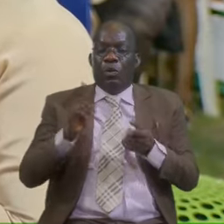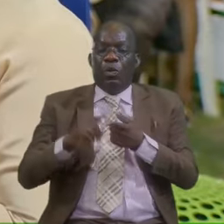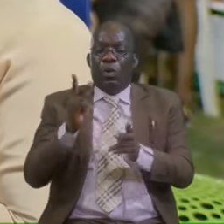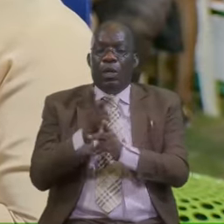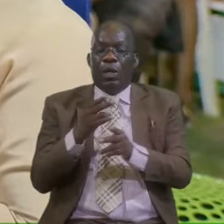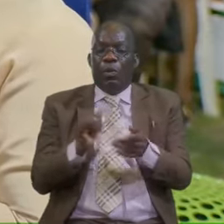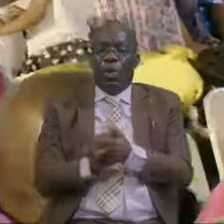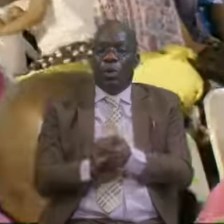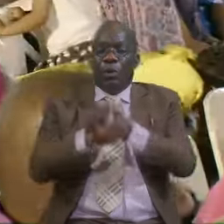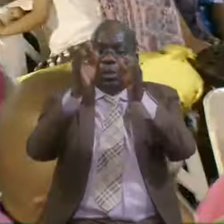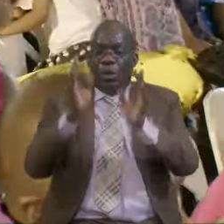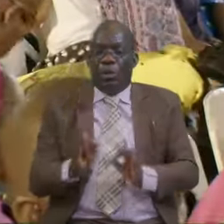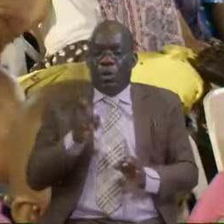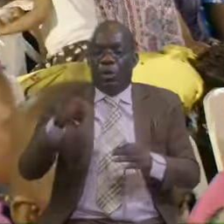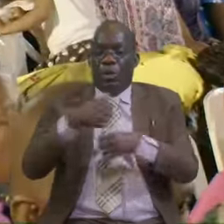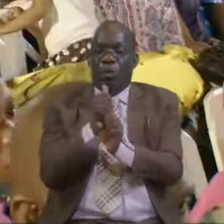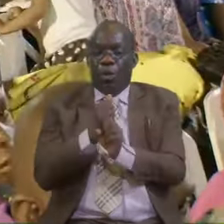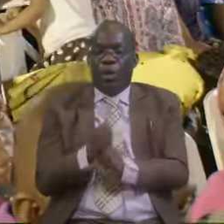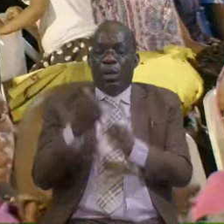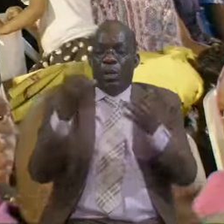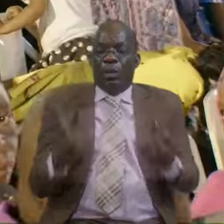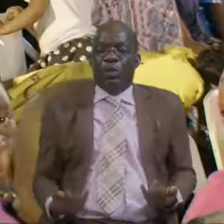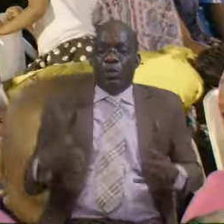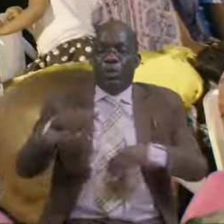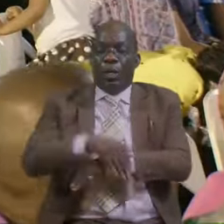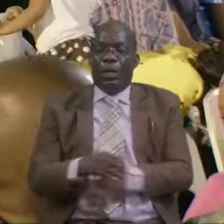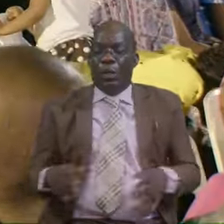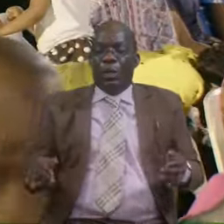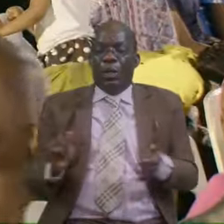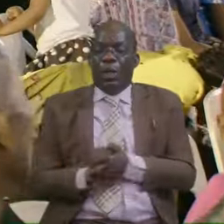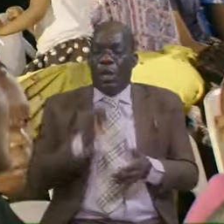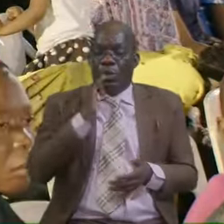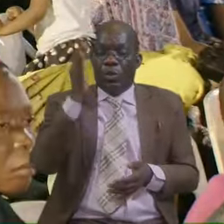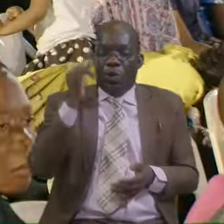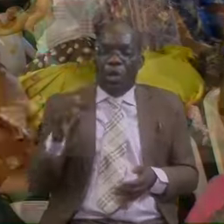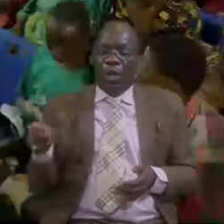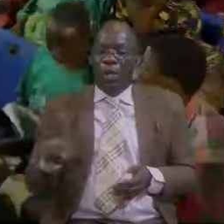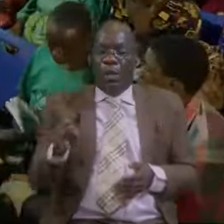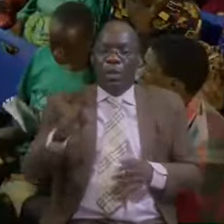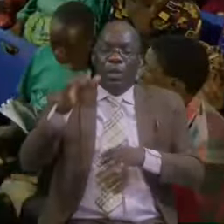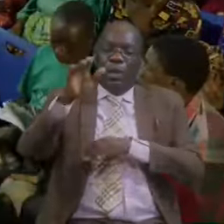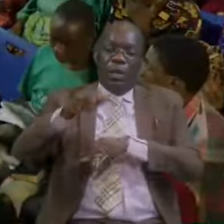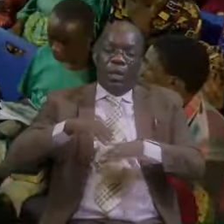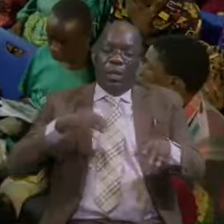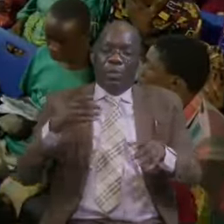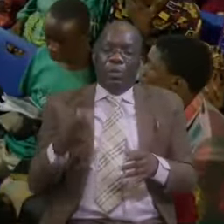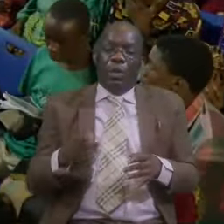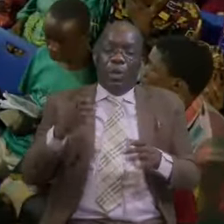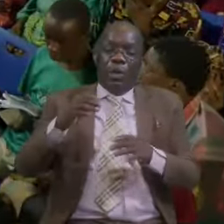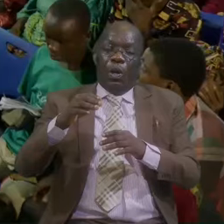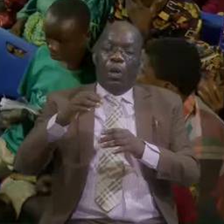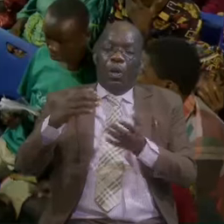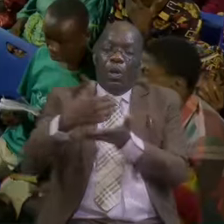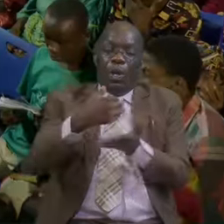tonight. And that's why they are getting your details. So tell them the truth. You are now